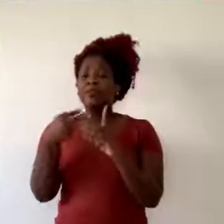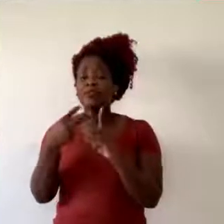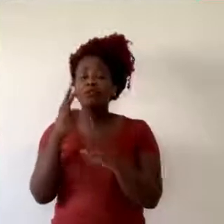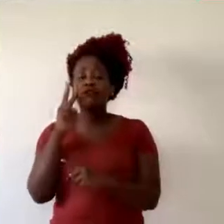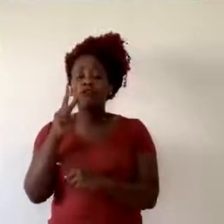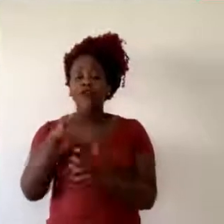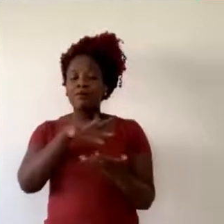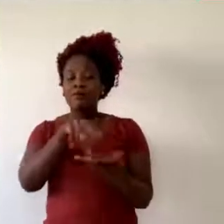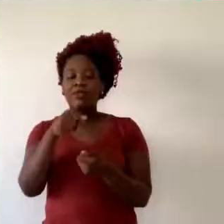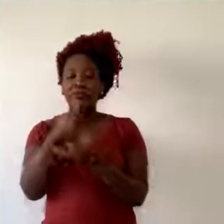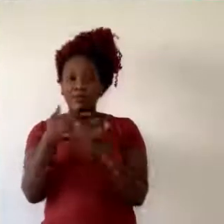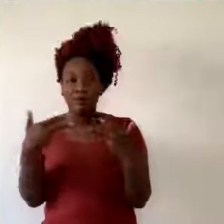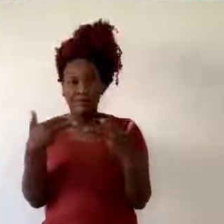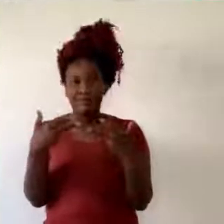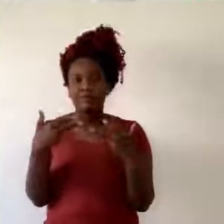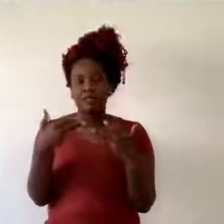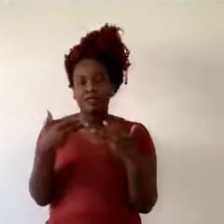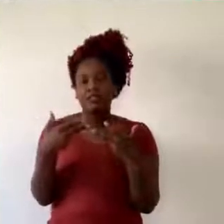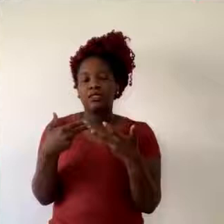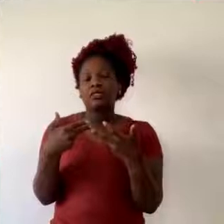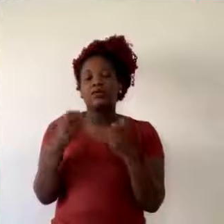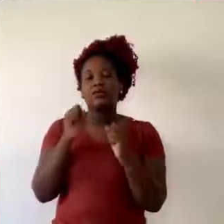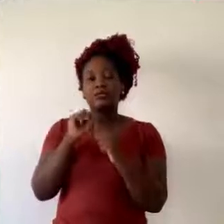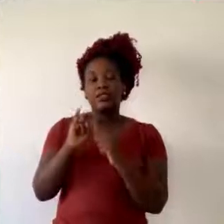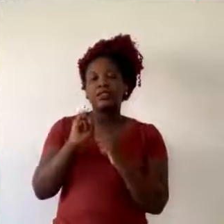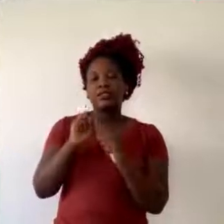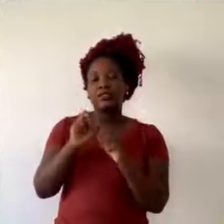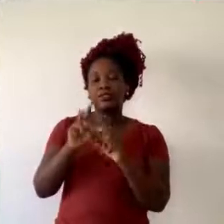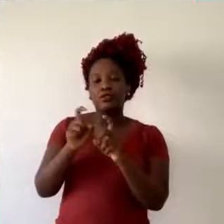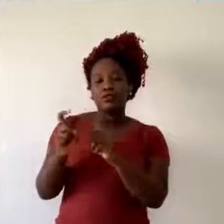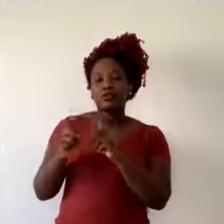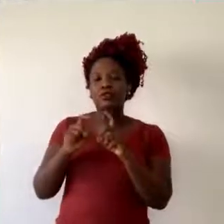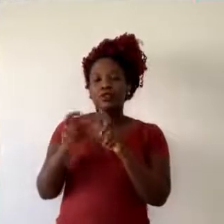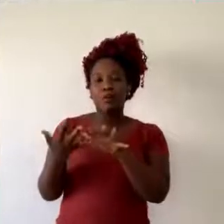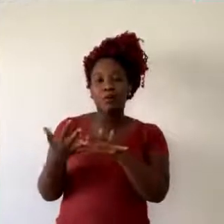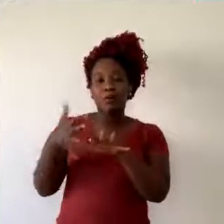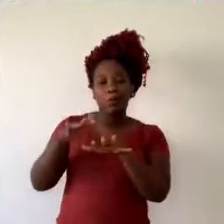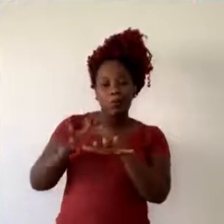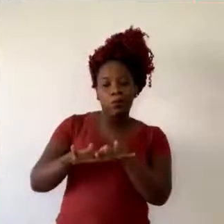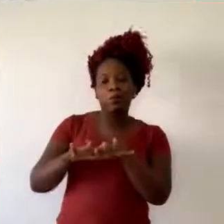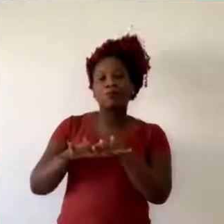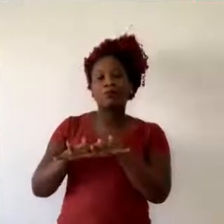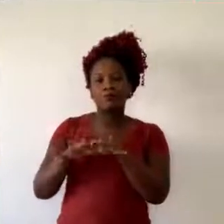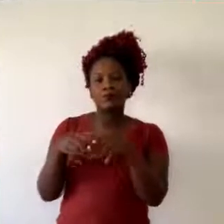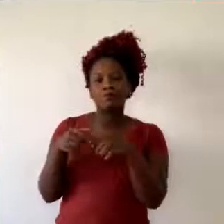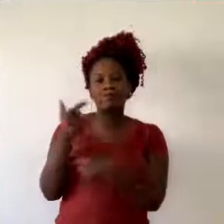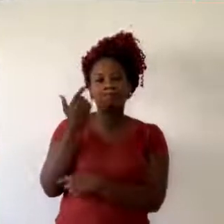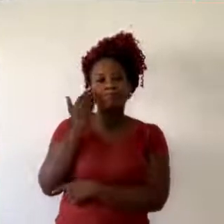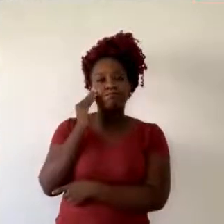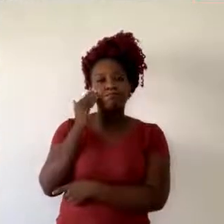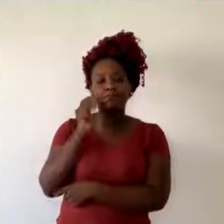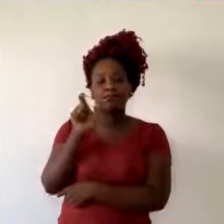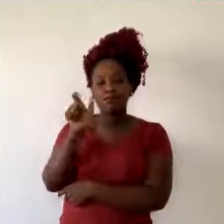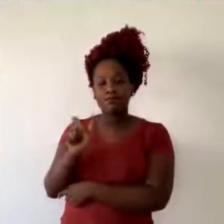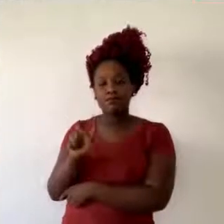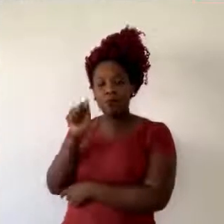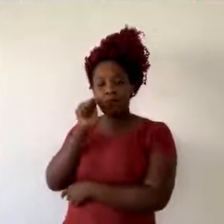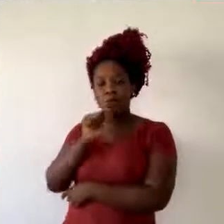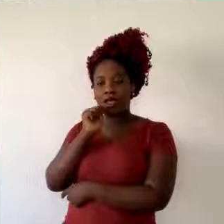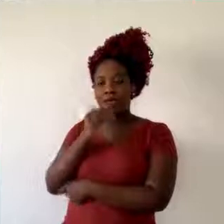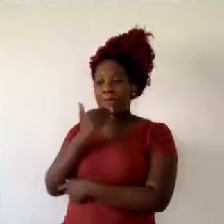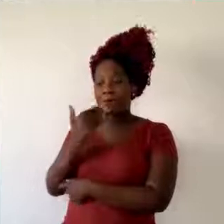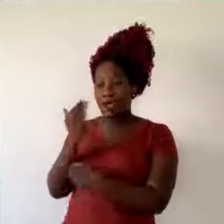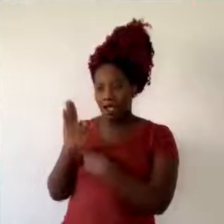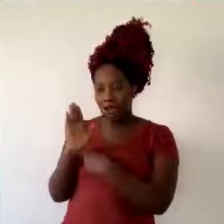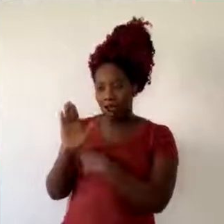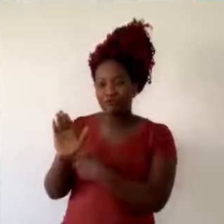diversity is a theme and it's not a way of looking at the world. So then when you start talking about inclusion,